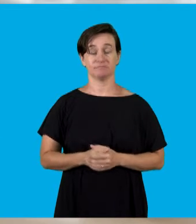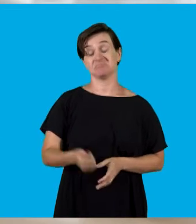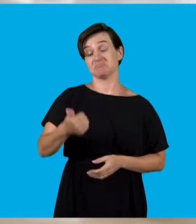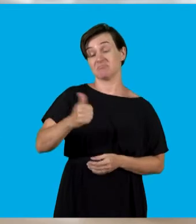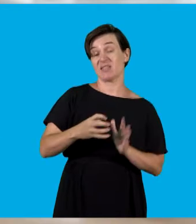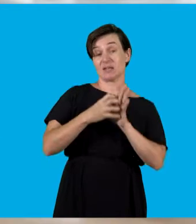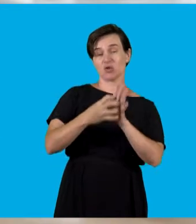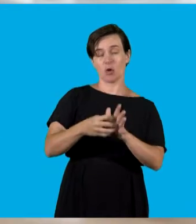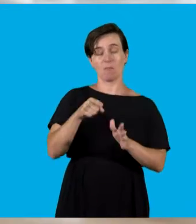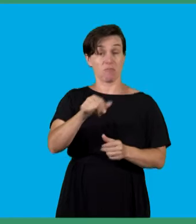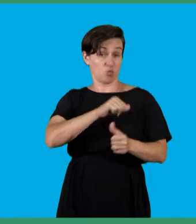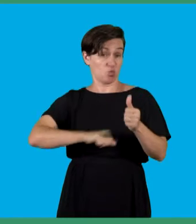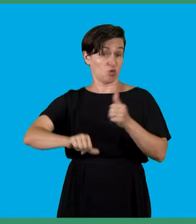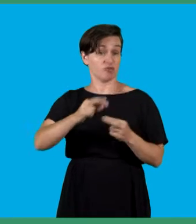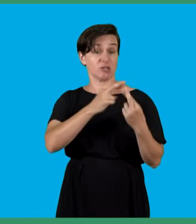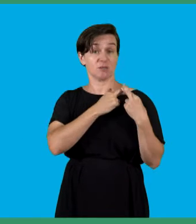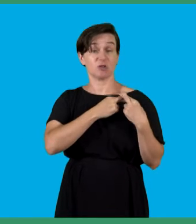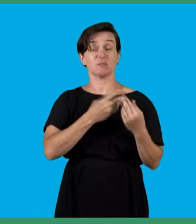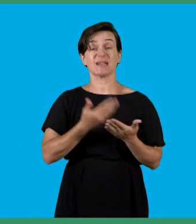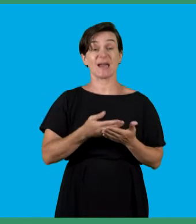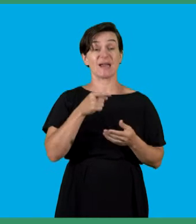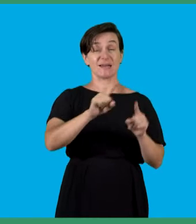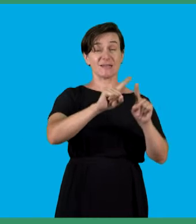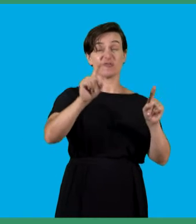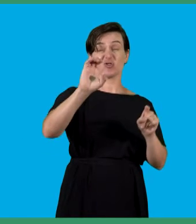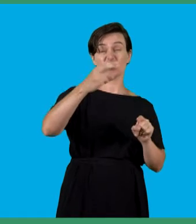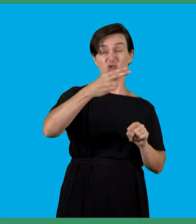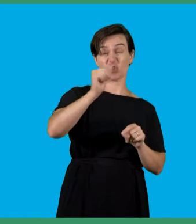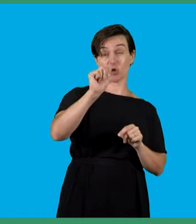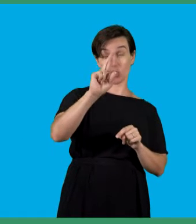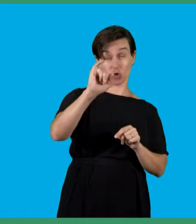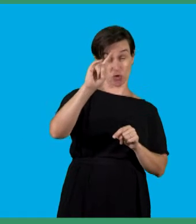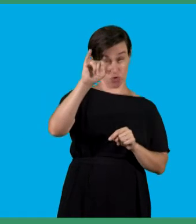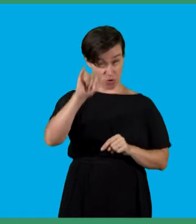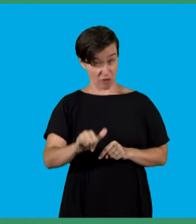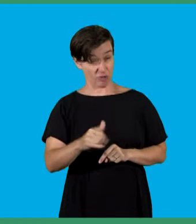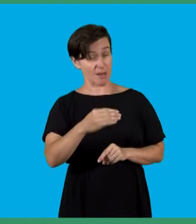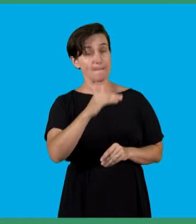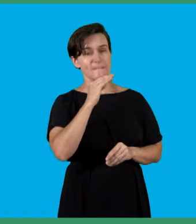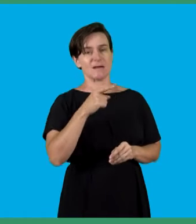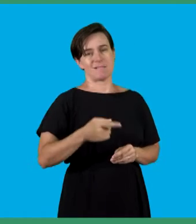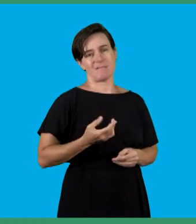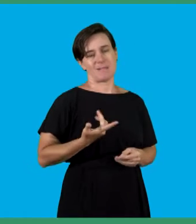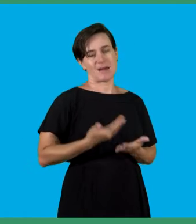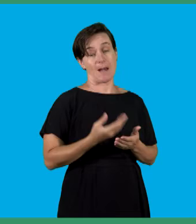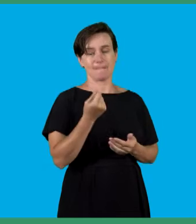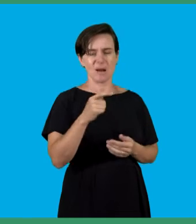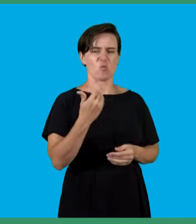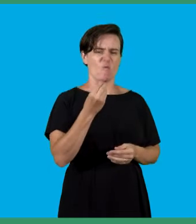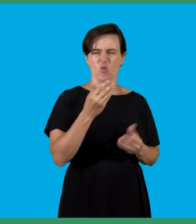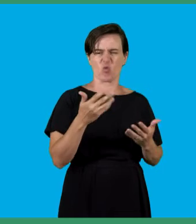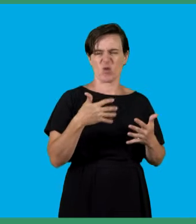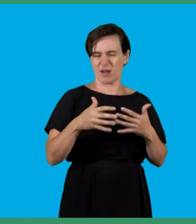Another example of social responsibility is donations to charities. When you help others, it will empower